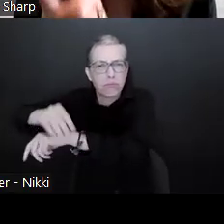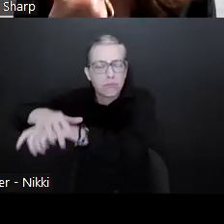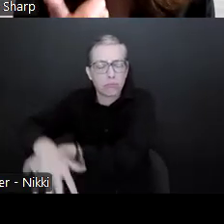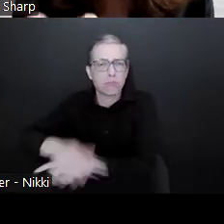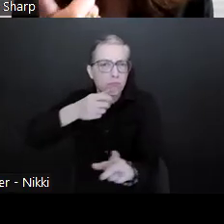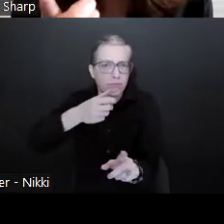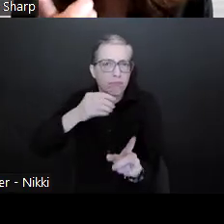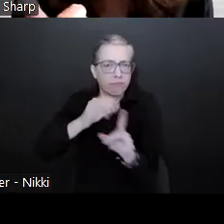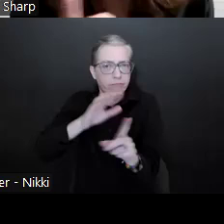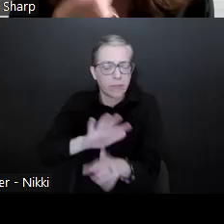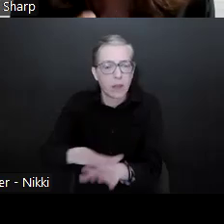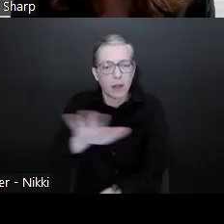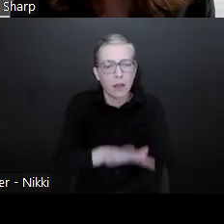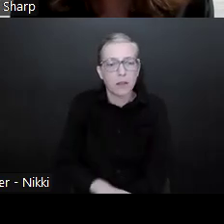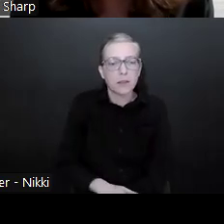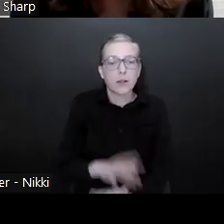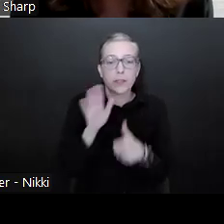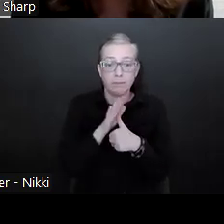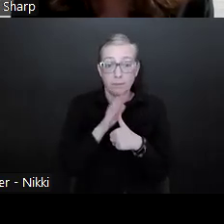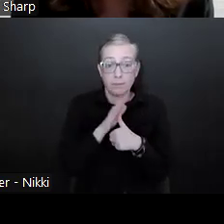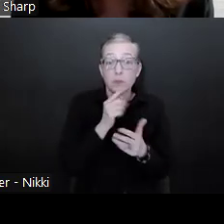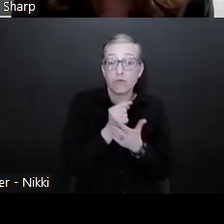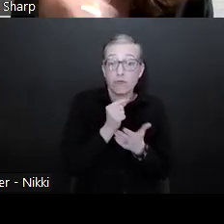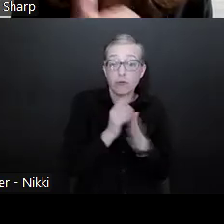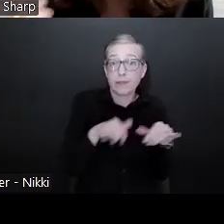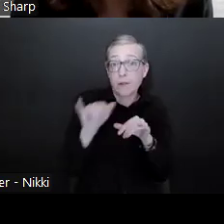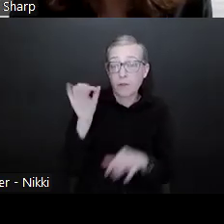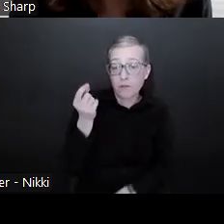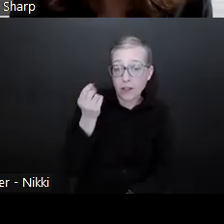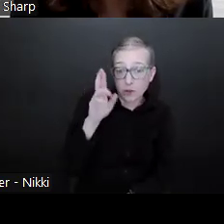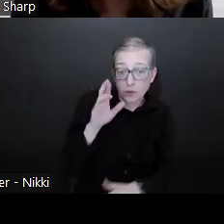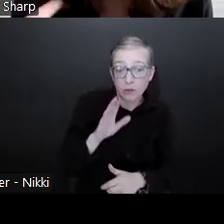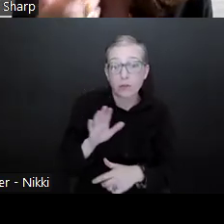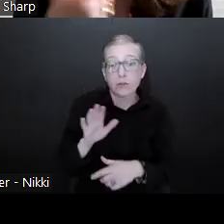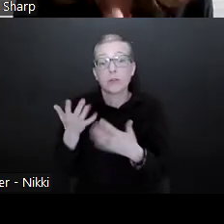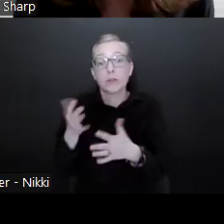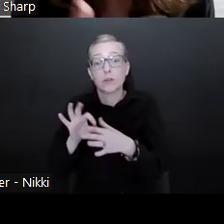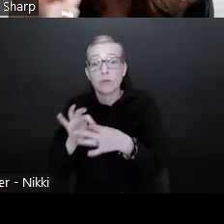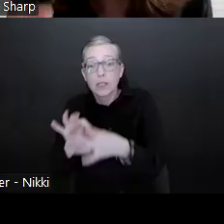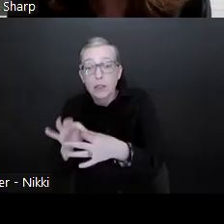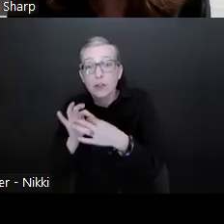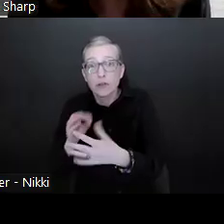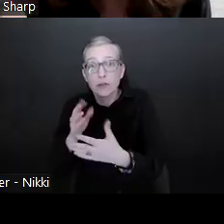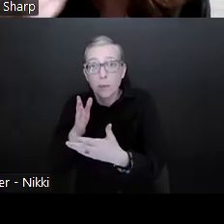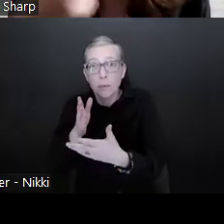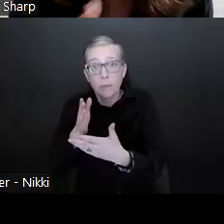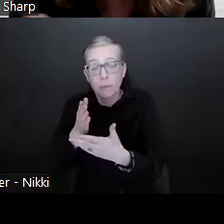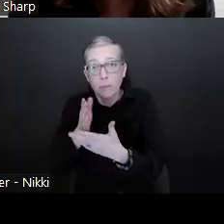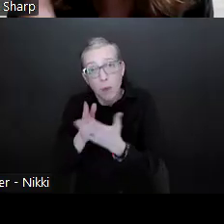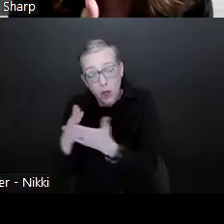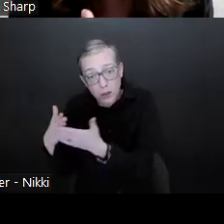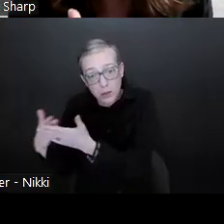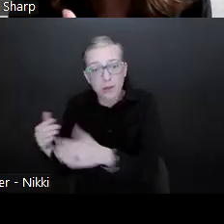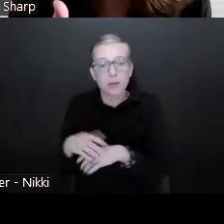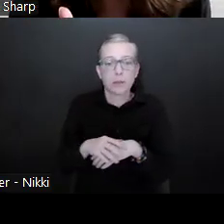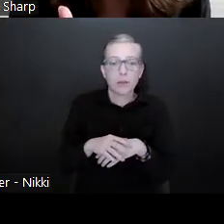treats common factors, the relational components across psychopathology, the relational components in